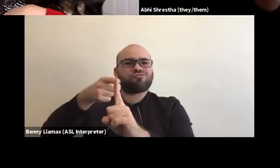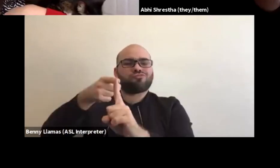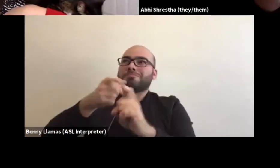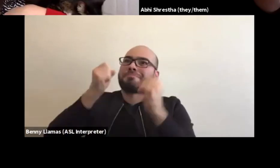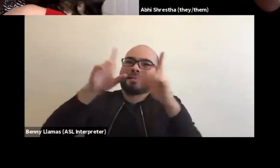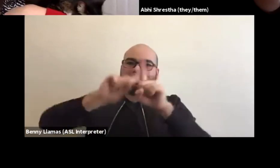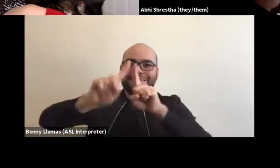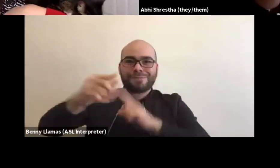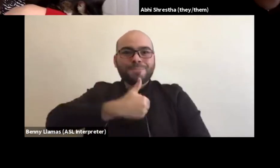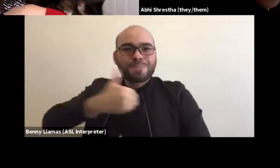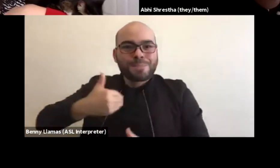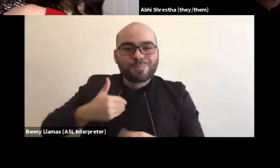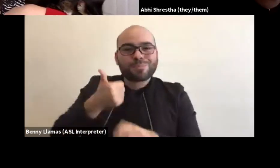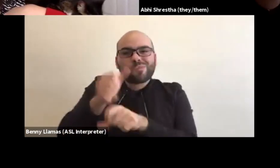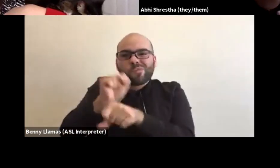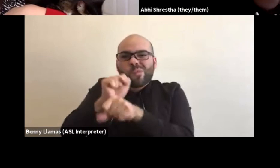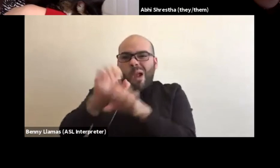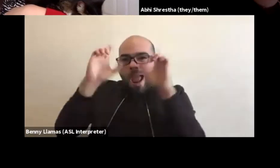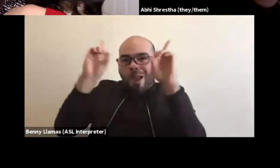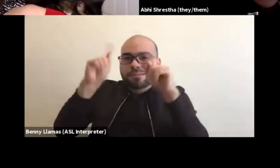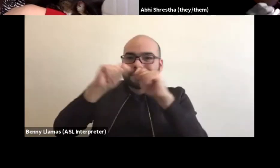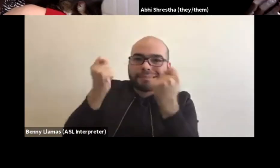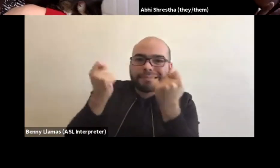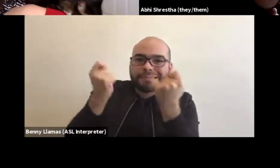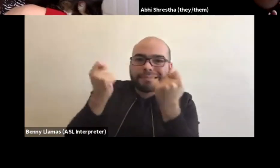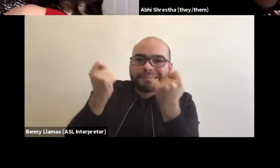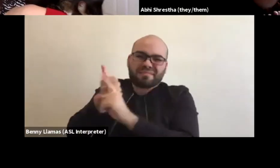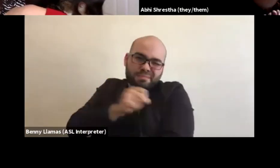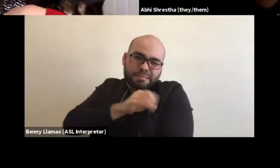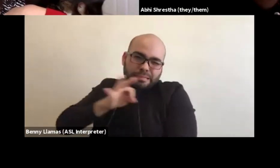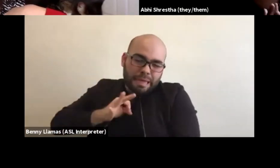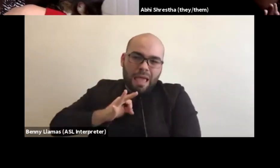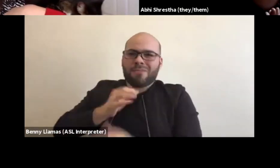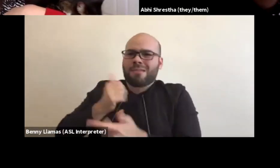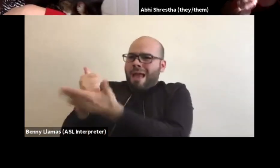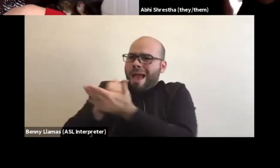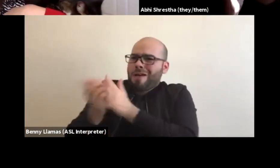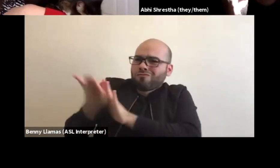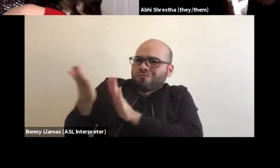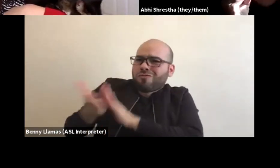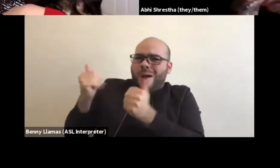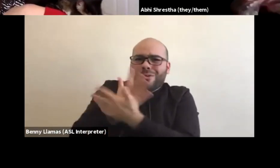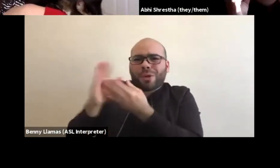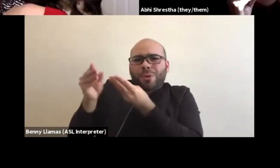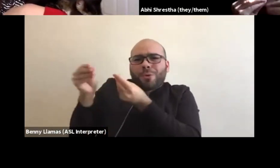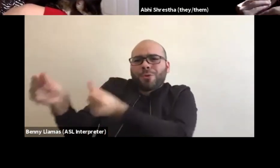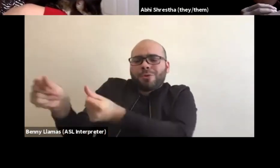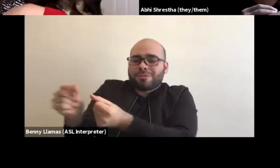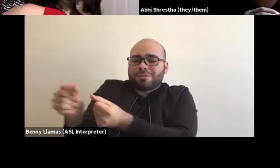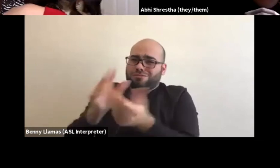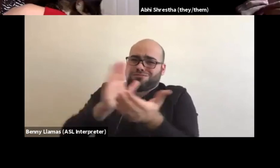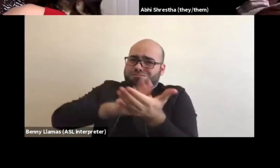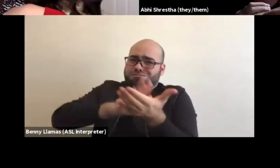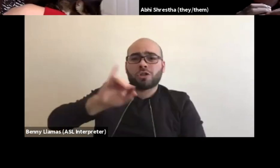the education team, staff making today's webinar and Facebook live stream happen, so thank you. But specific shout out to John